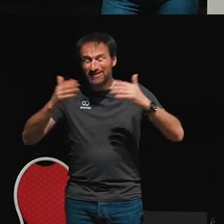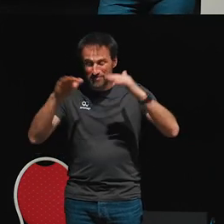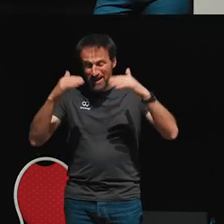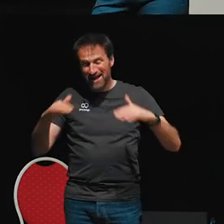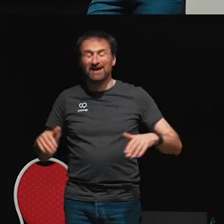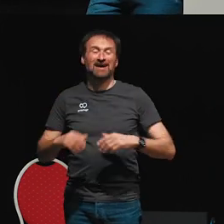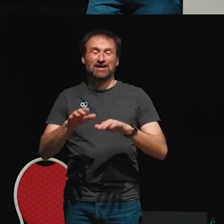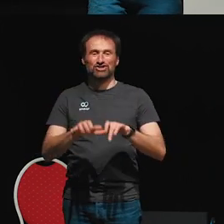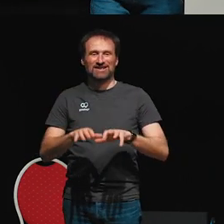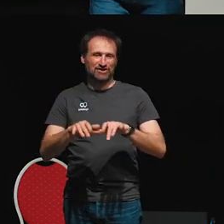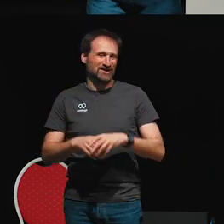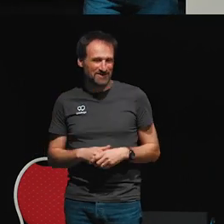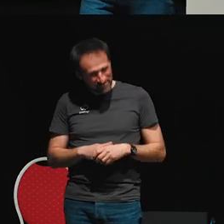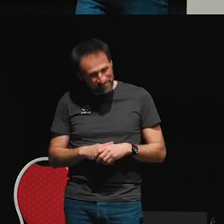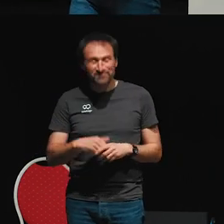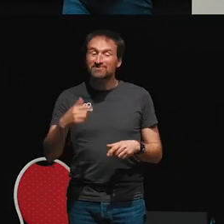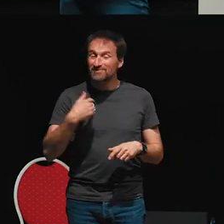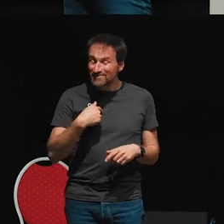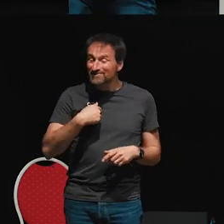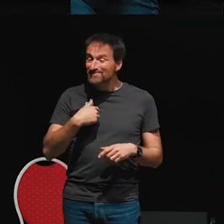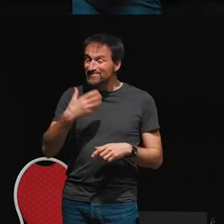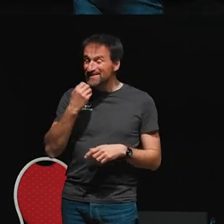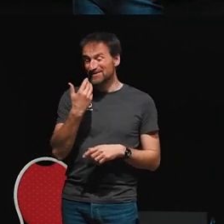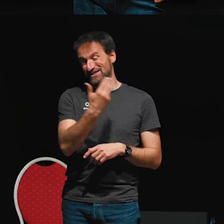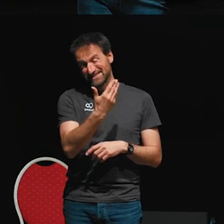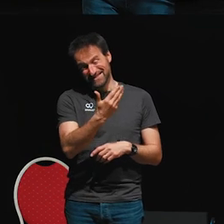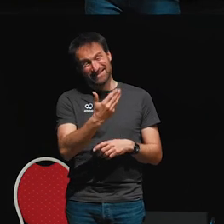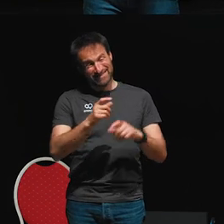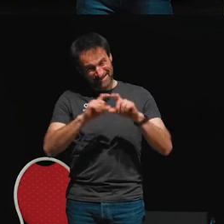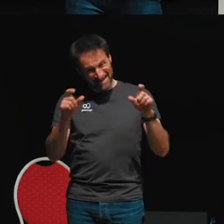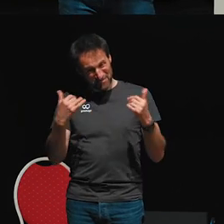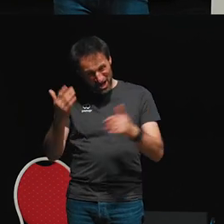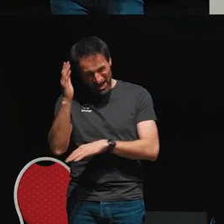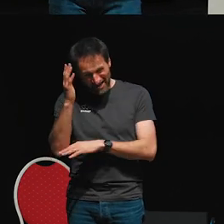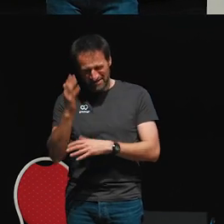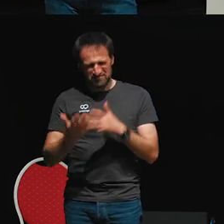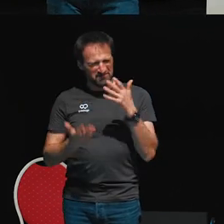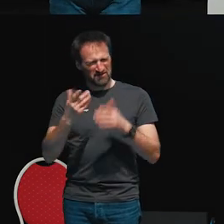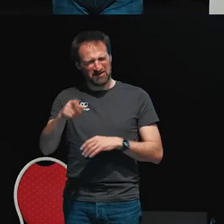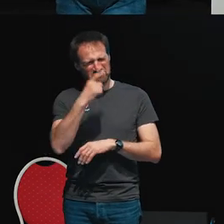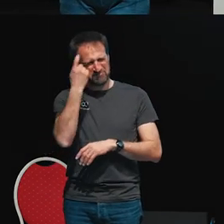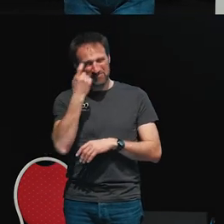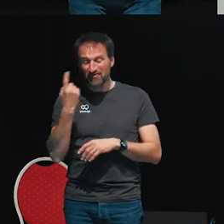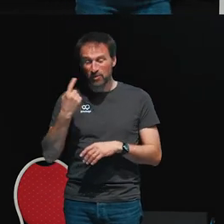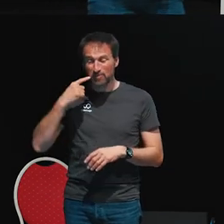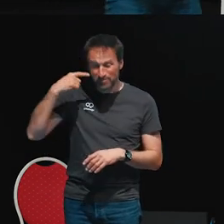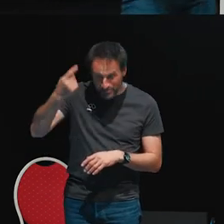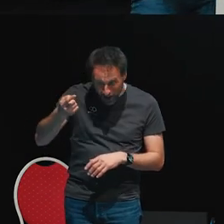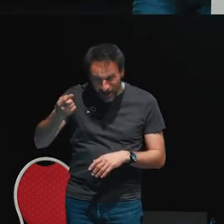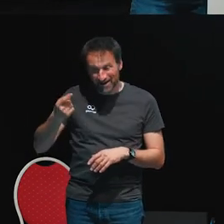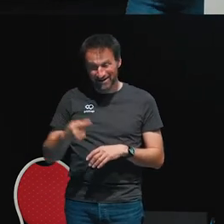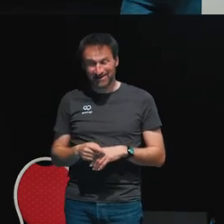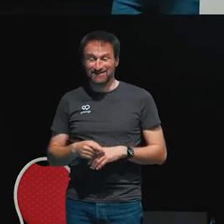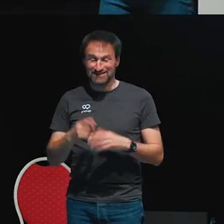So it's kind of fitting that I get to talk about this topic today, because tomorrow is a web's 30-year